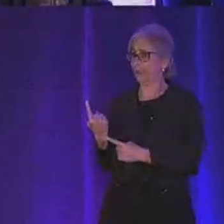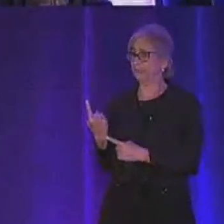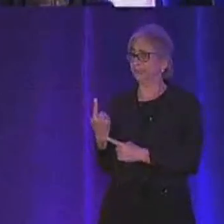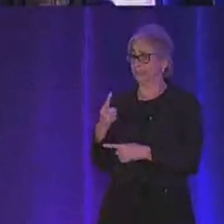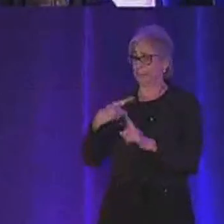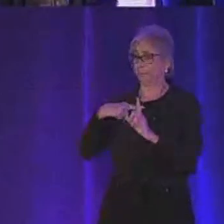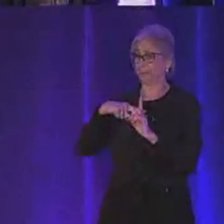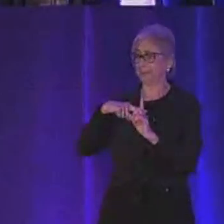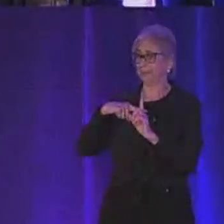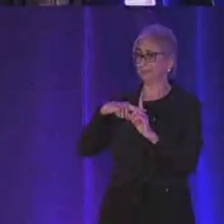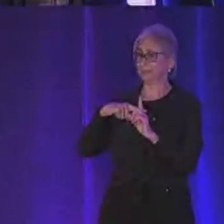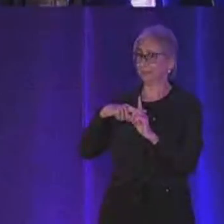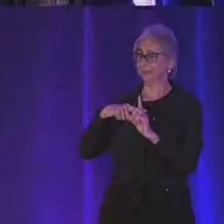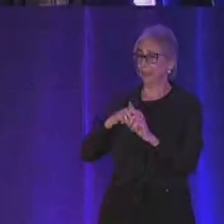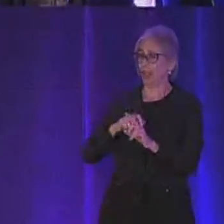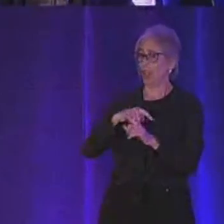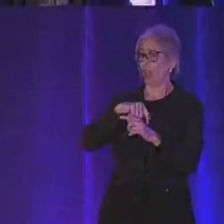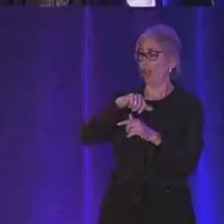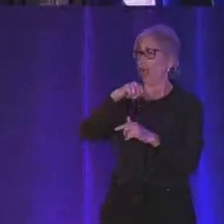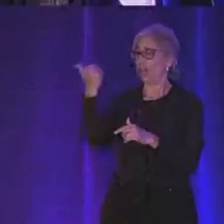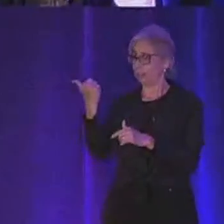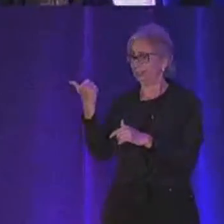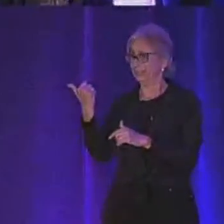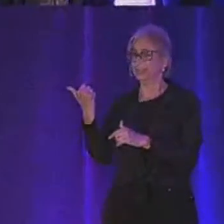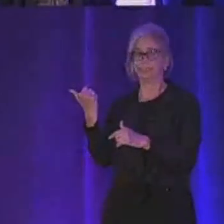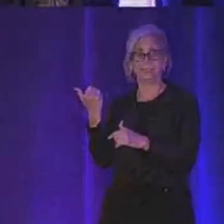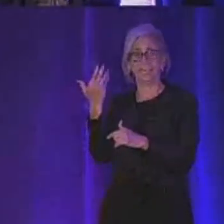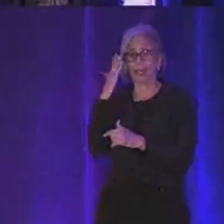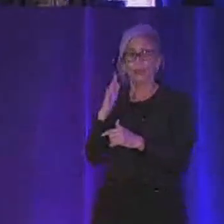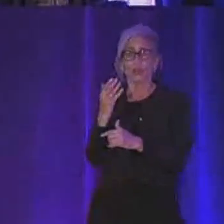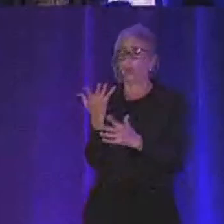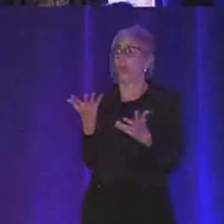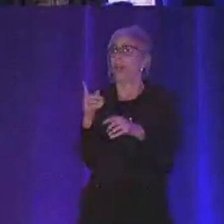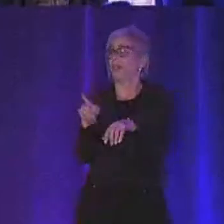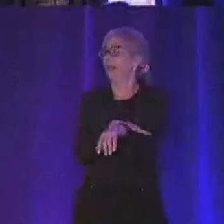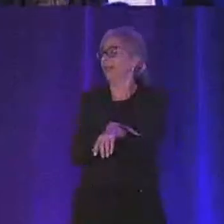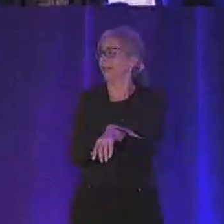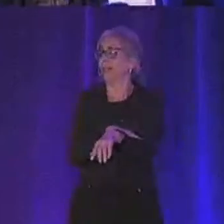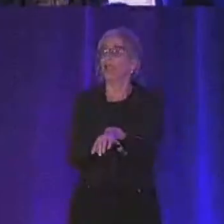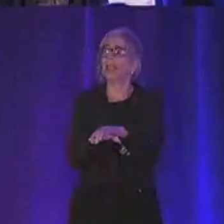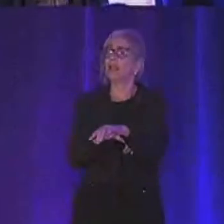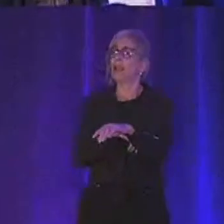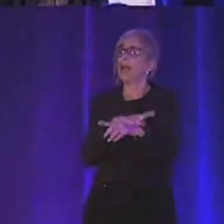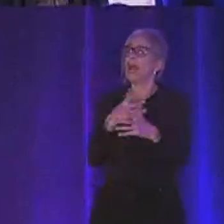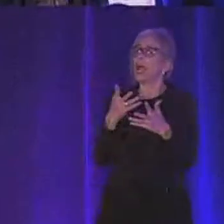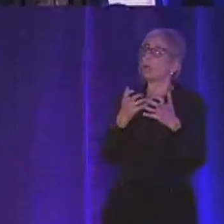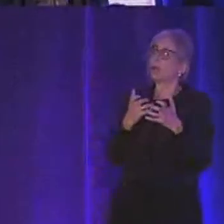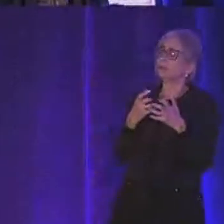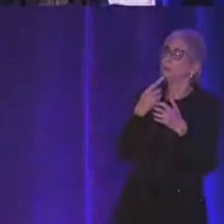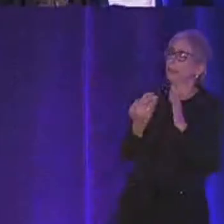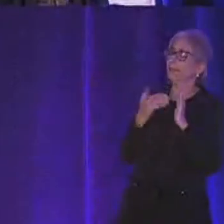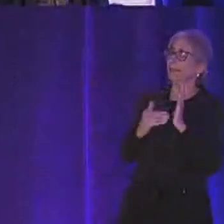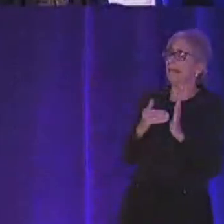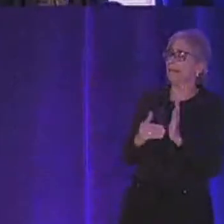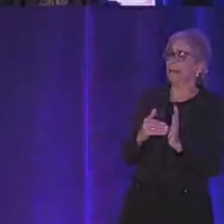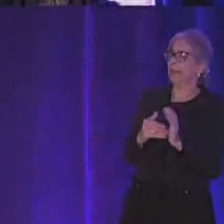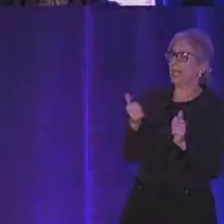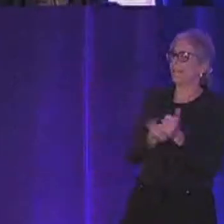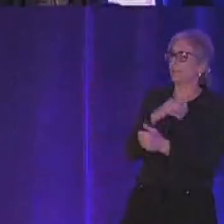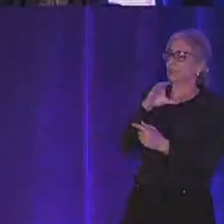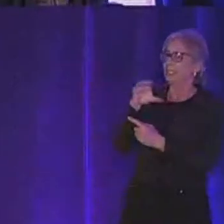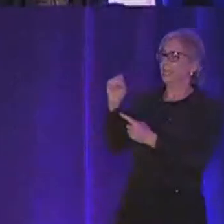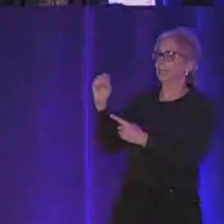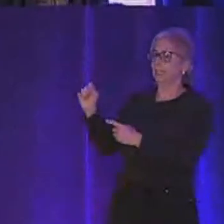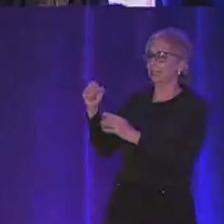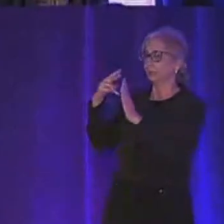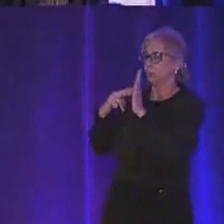plus the length of others. I don't know what that is, but length. And then what I want to do is kind of iterate over everyone's CSS